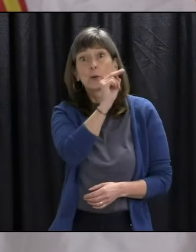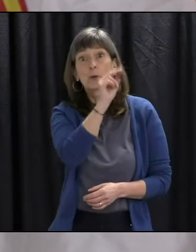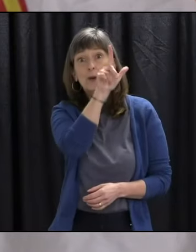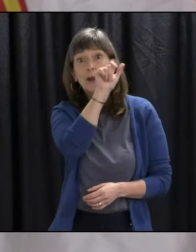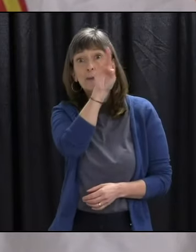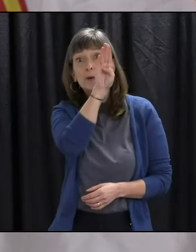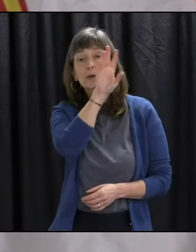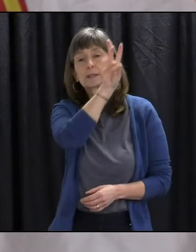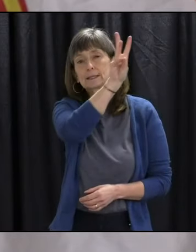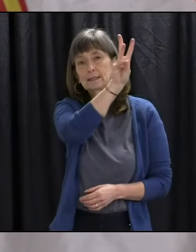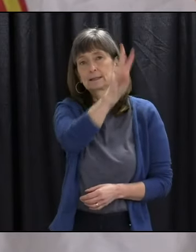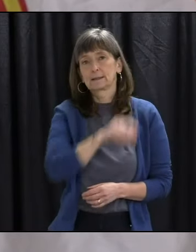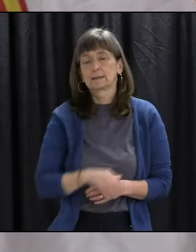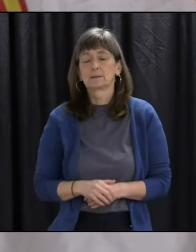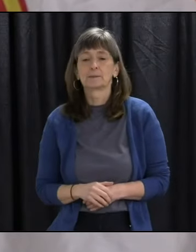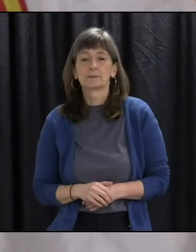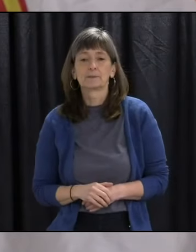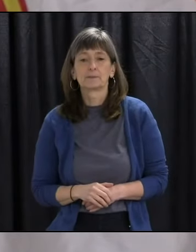6 in Labrador-Grenville Health.